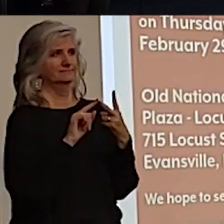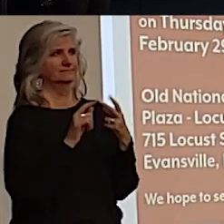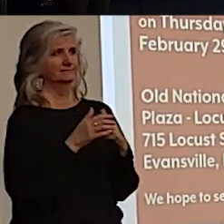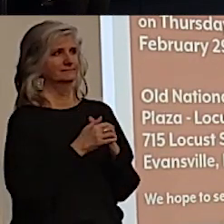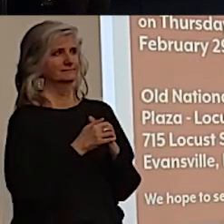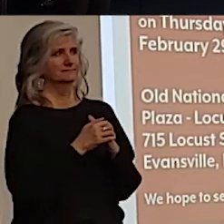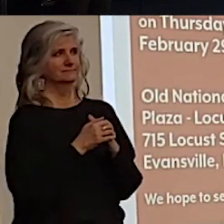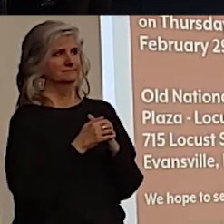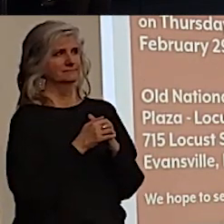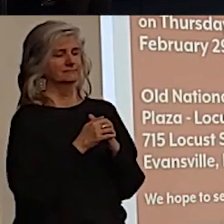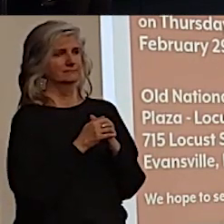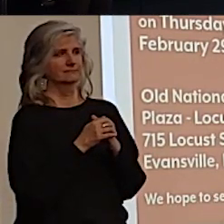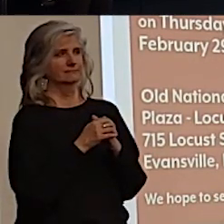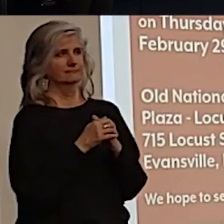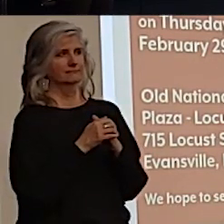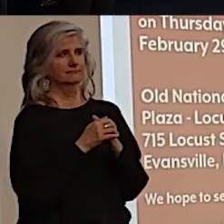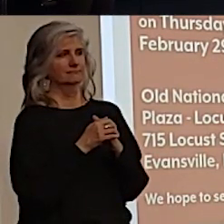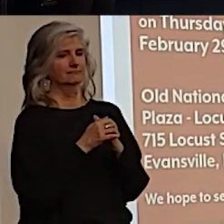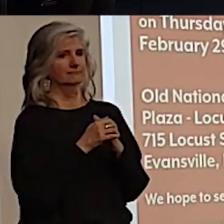And